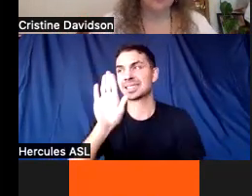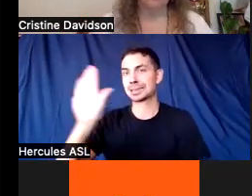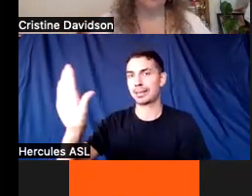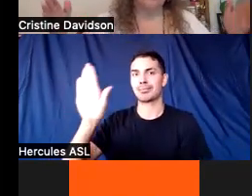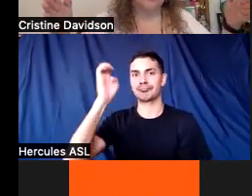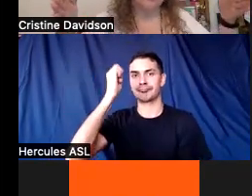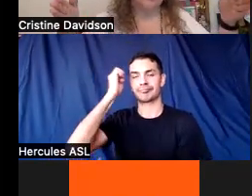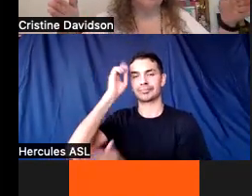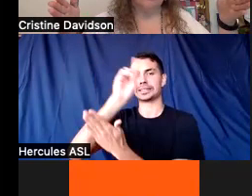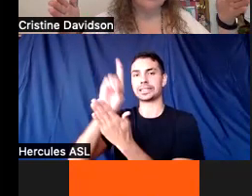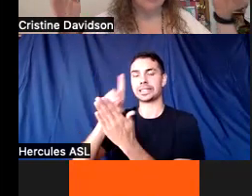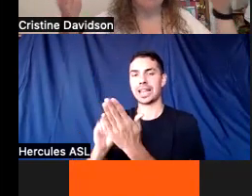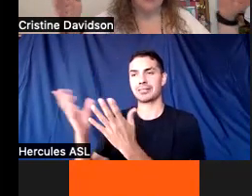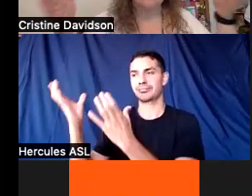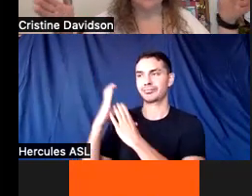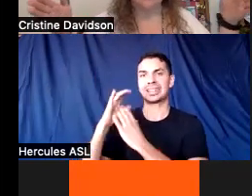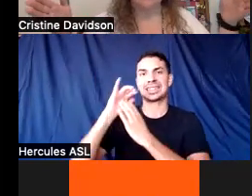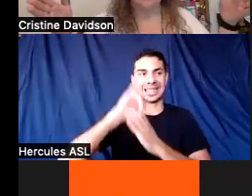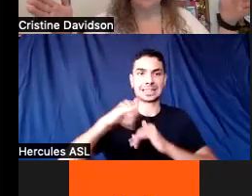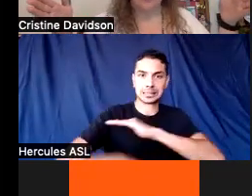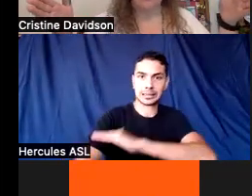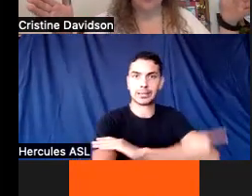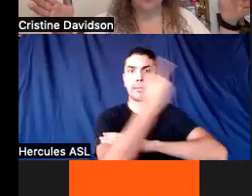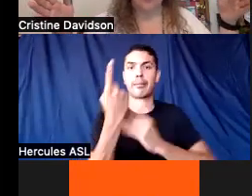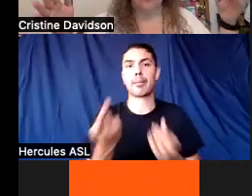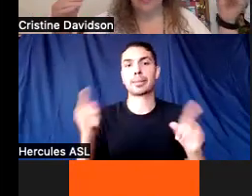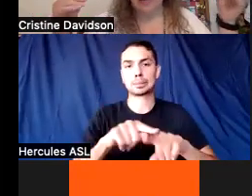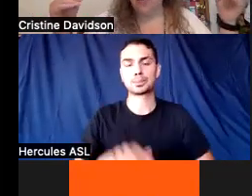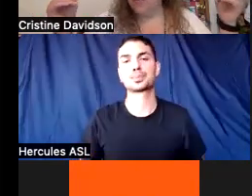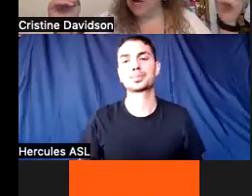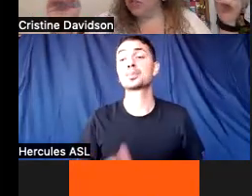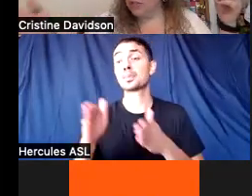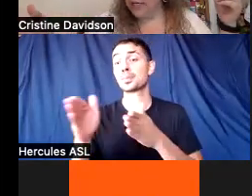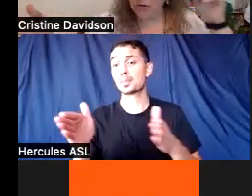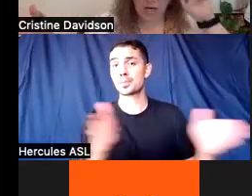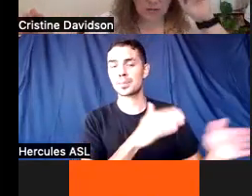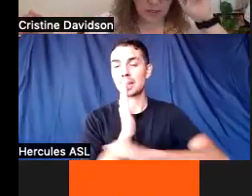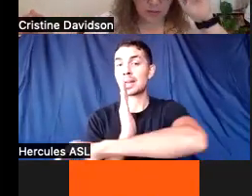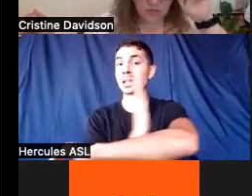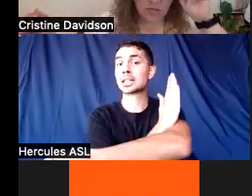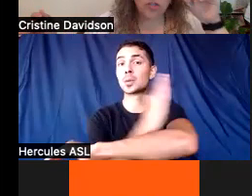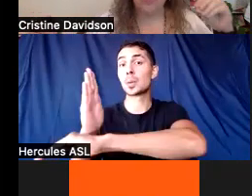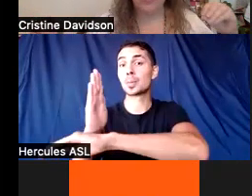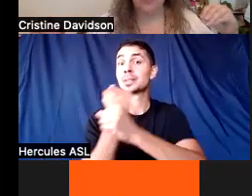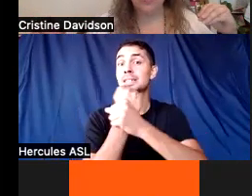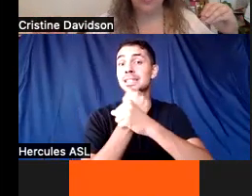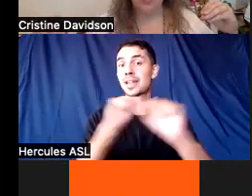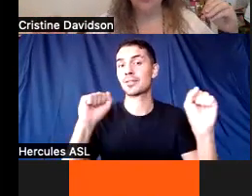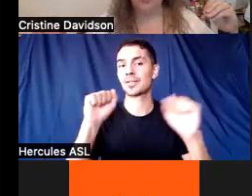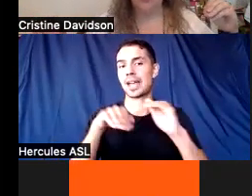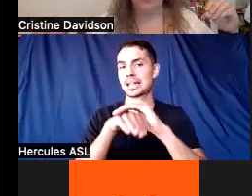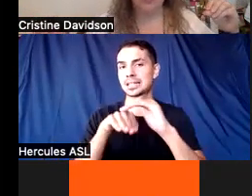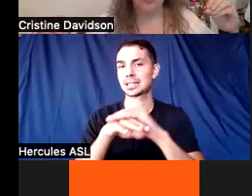And also we're on a continuum of safe access, right? So we have a whole module later on about spiritual